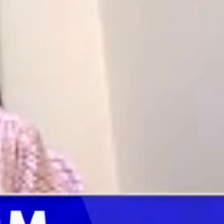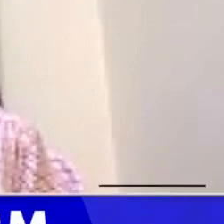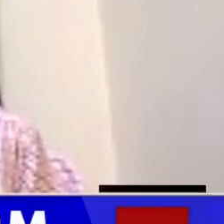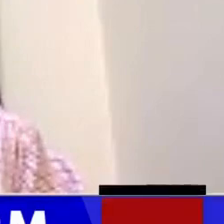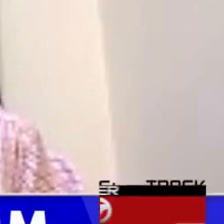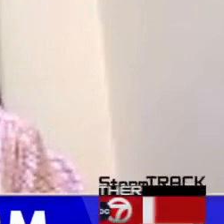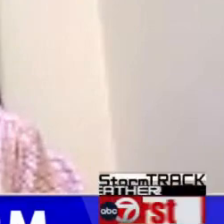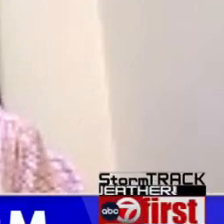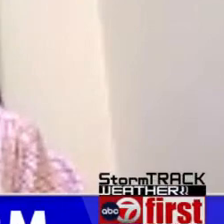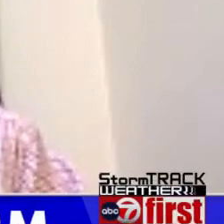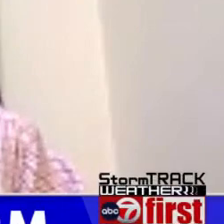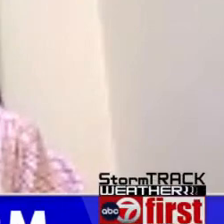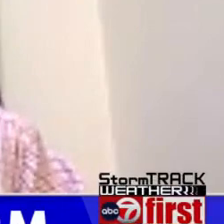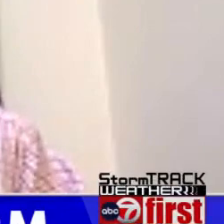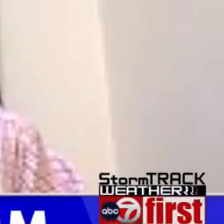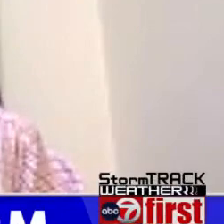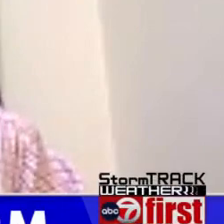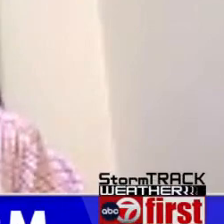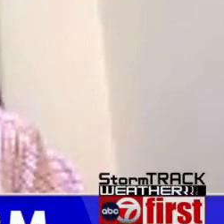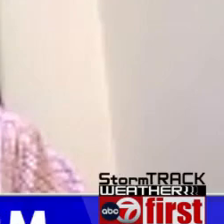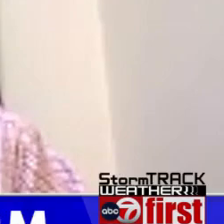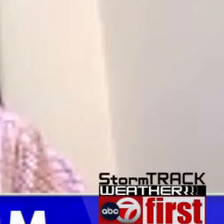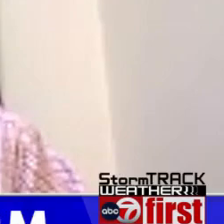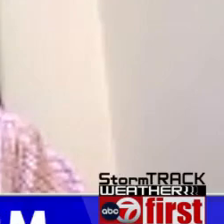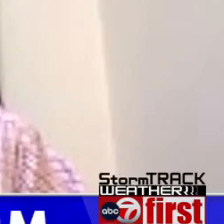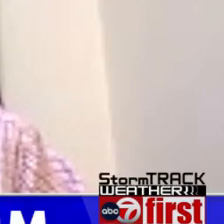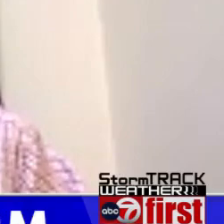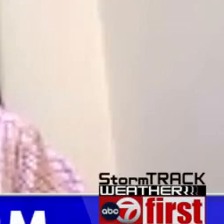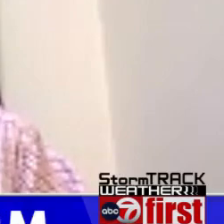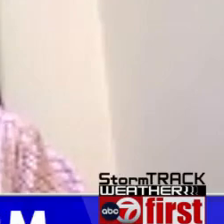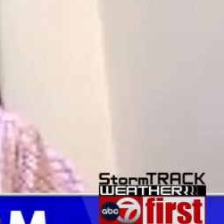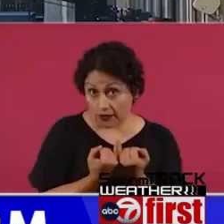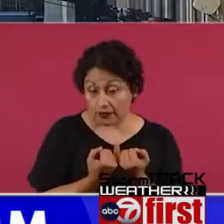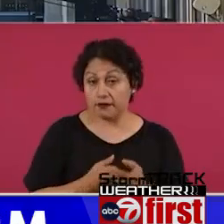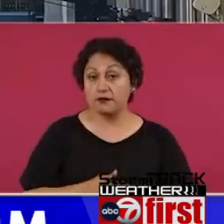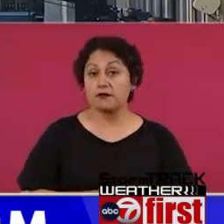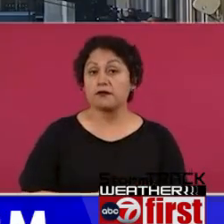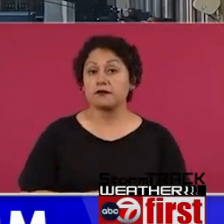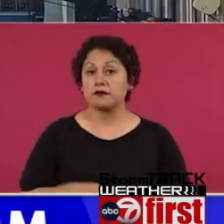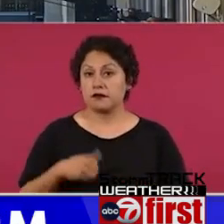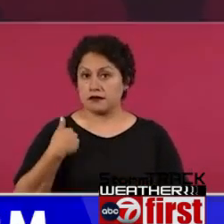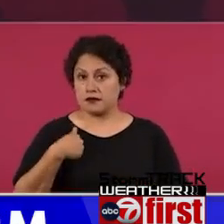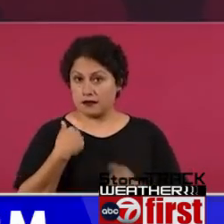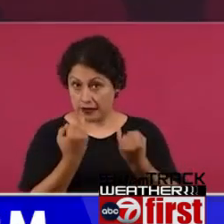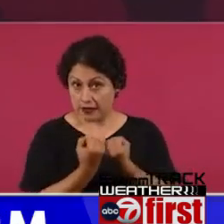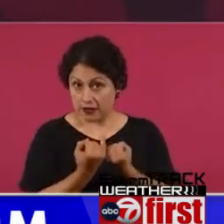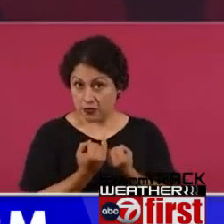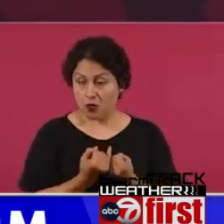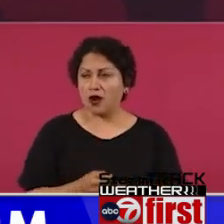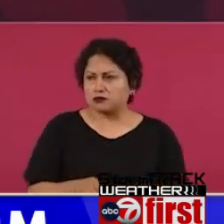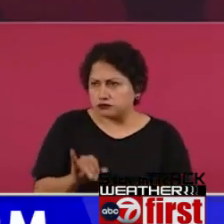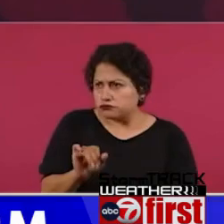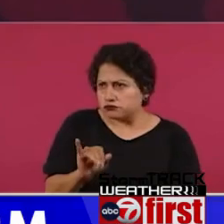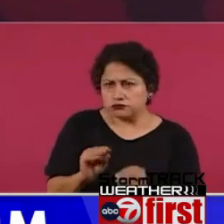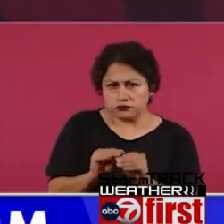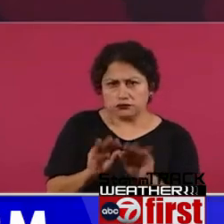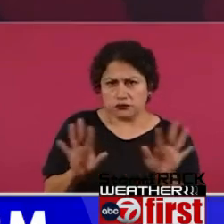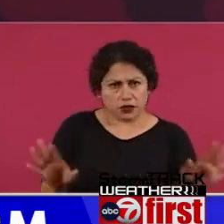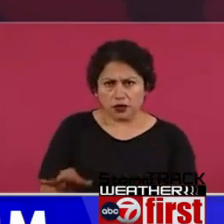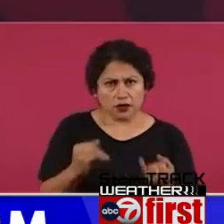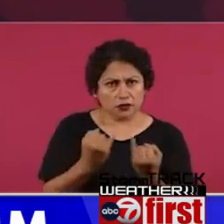justices elected by popular vote. López Obrador announced this pause is with the embassies and not with the country's